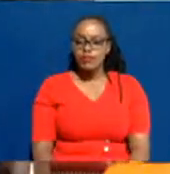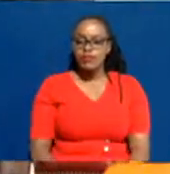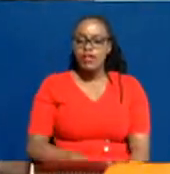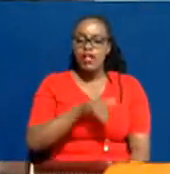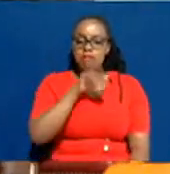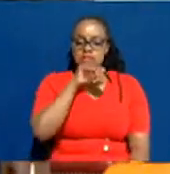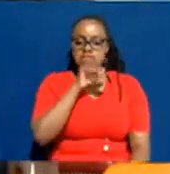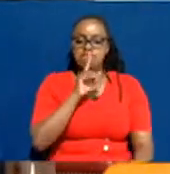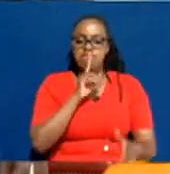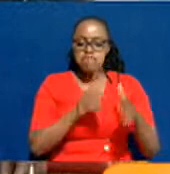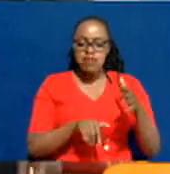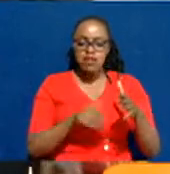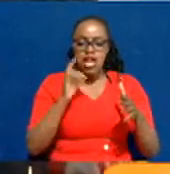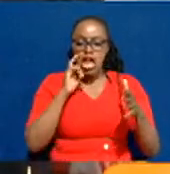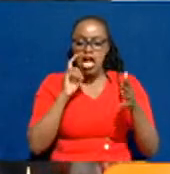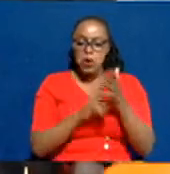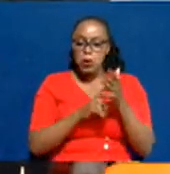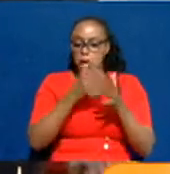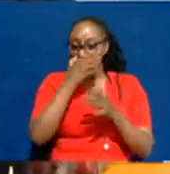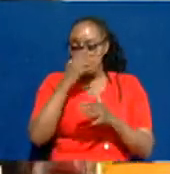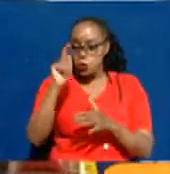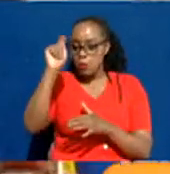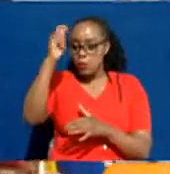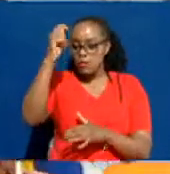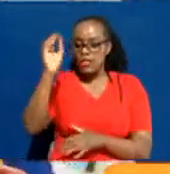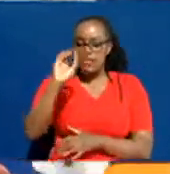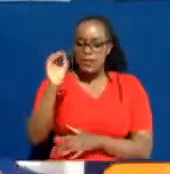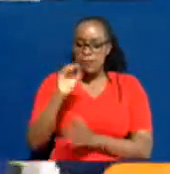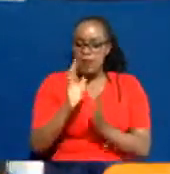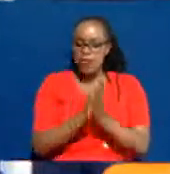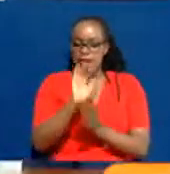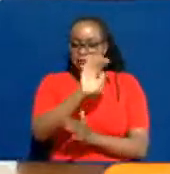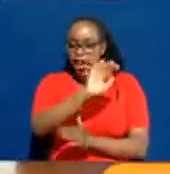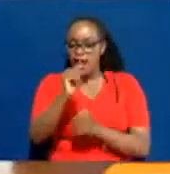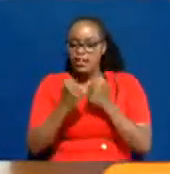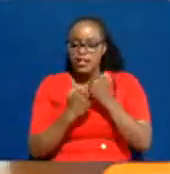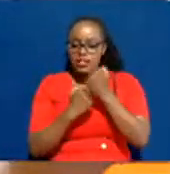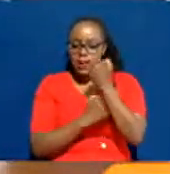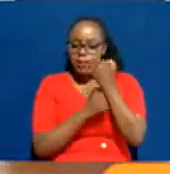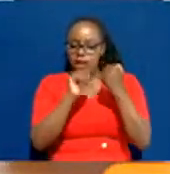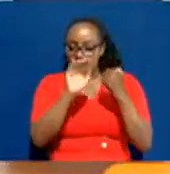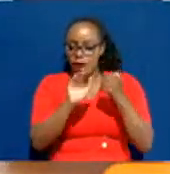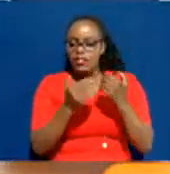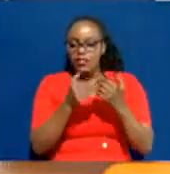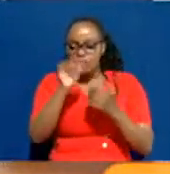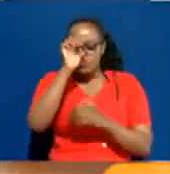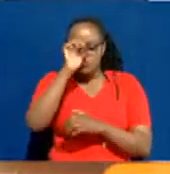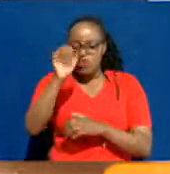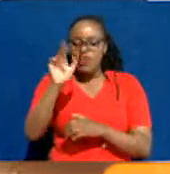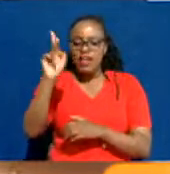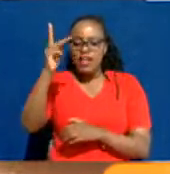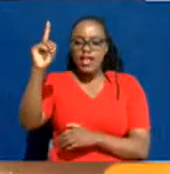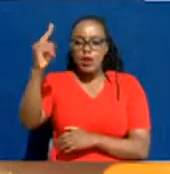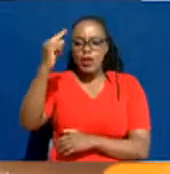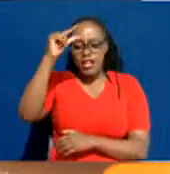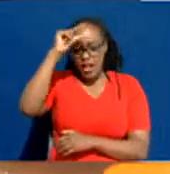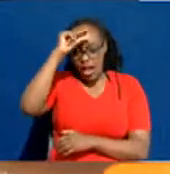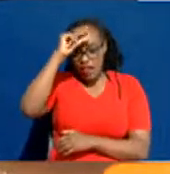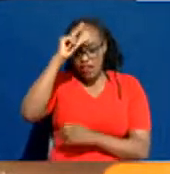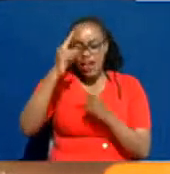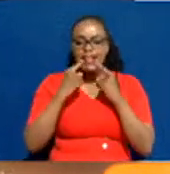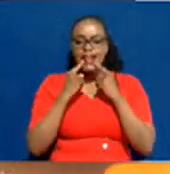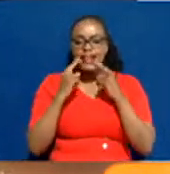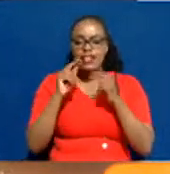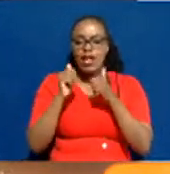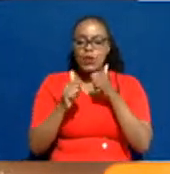Odinga has maintained that he does not recognize Ruto's presidency and asked his supporters to disregard the Kenya Kwanza administration, a declaration